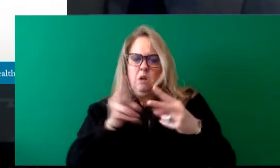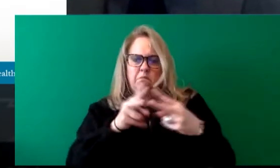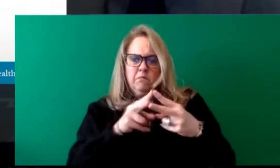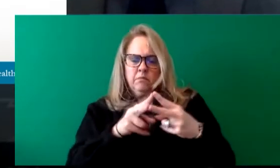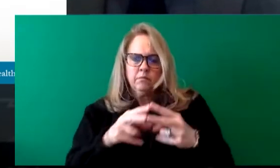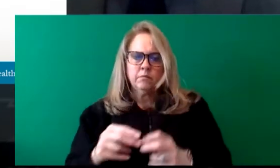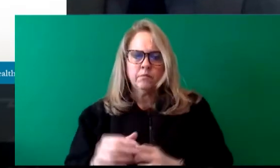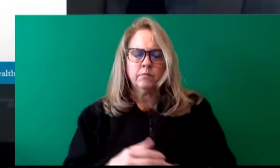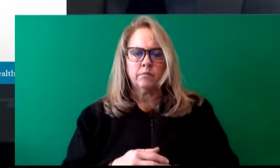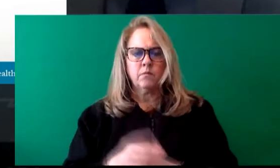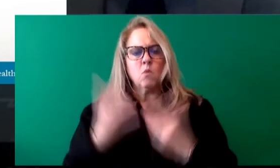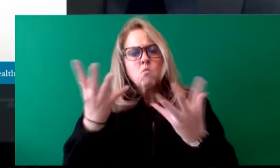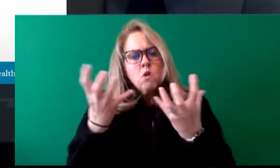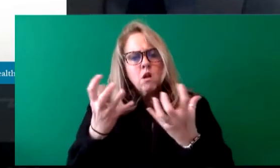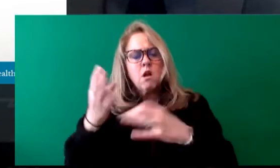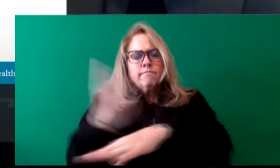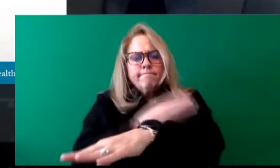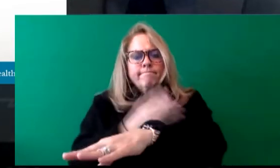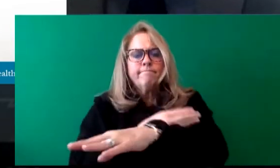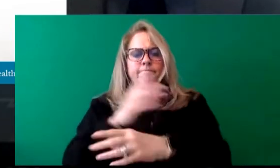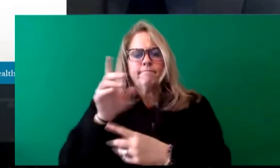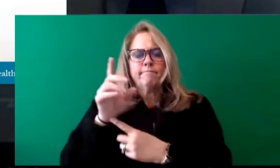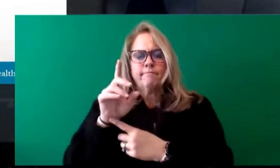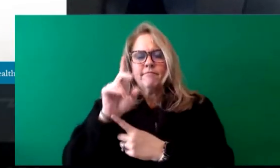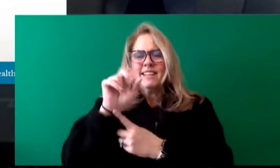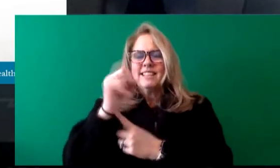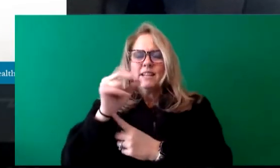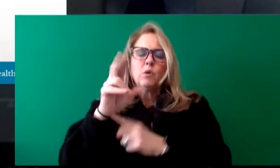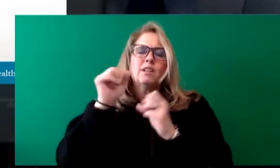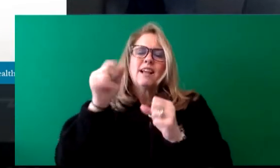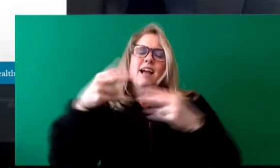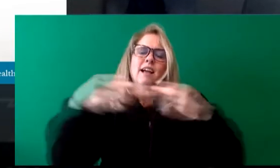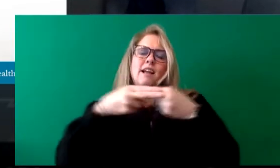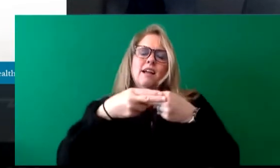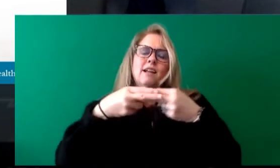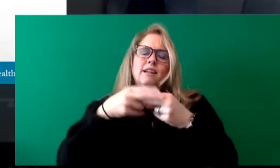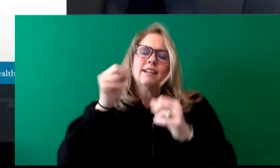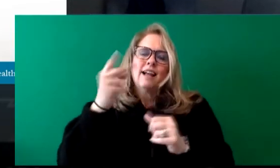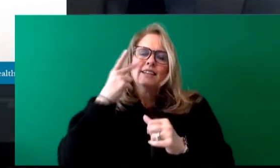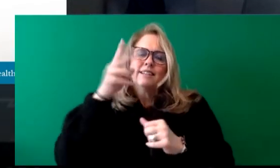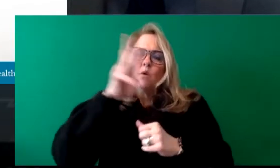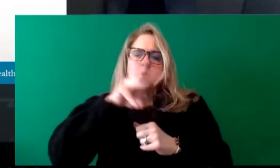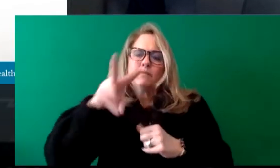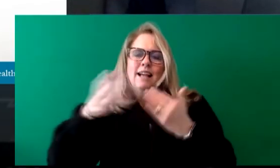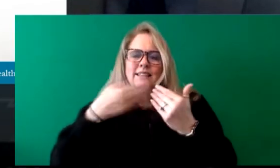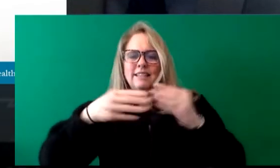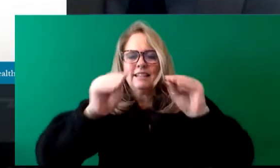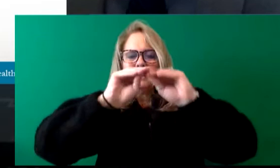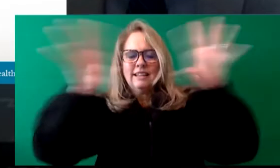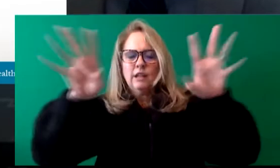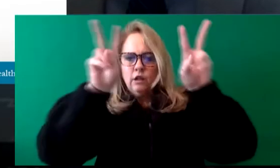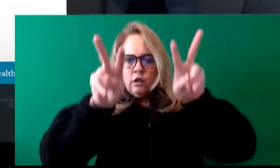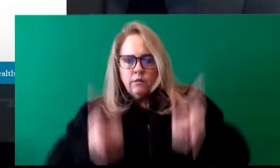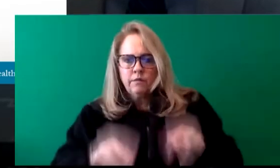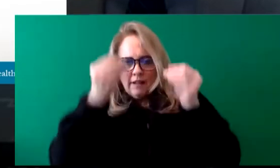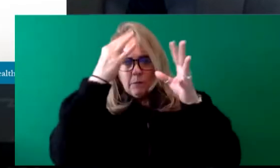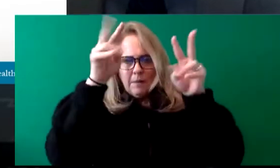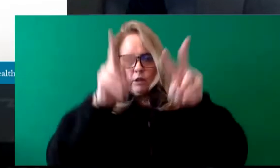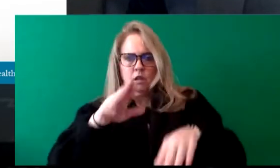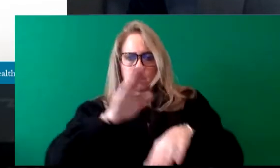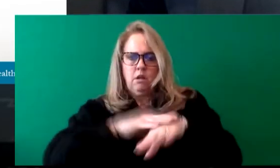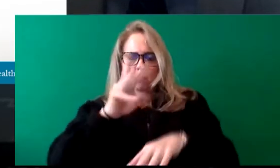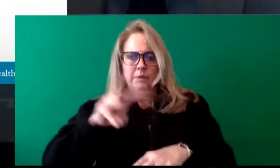the dashboard in any way that we can and adjust to make it relevant. We will continue to update it daily during the weekdays, but we